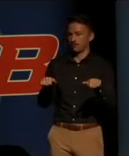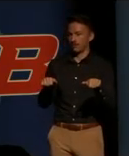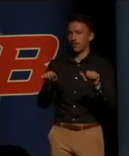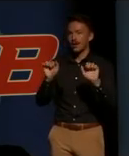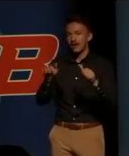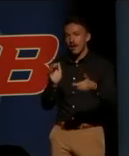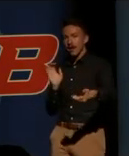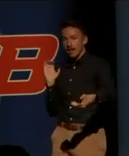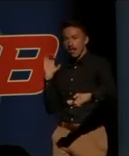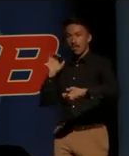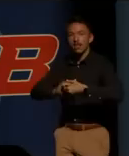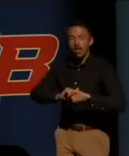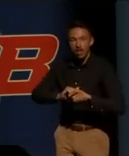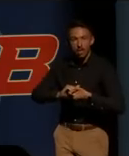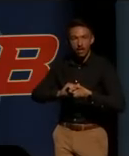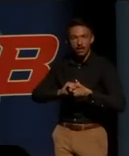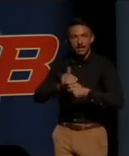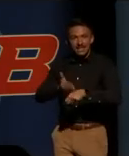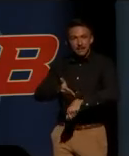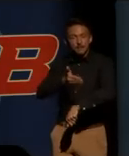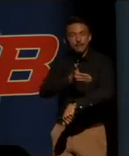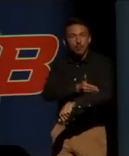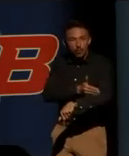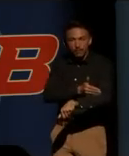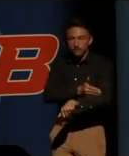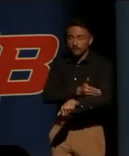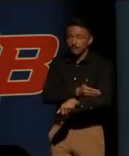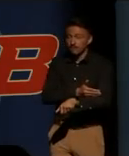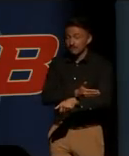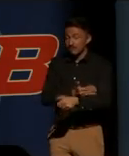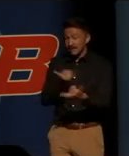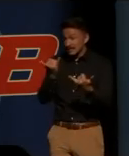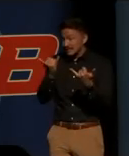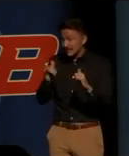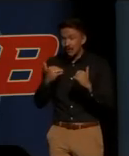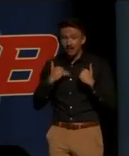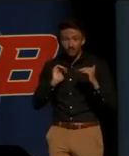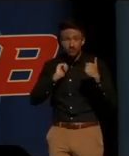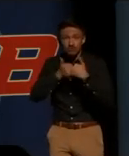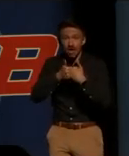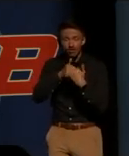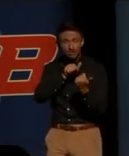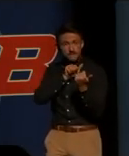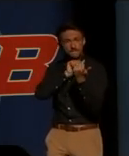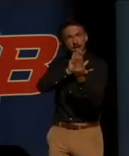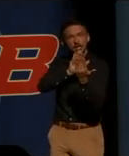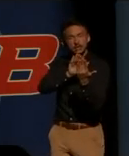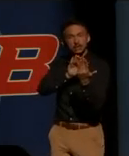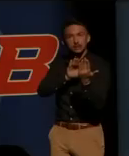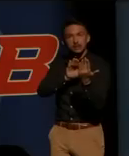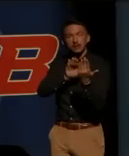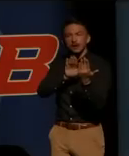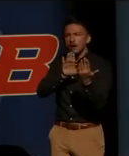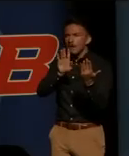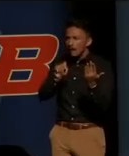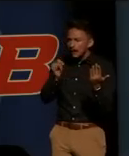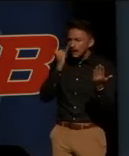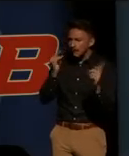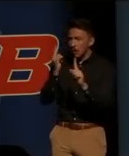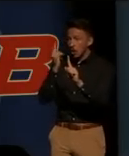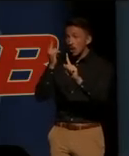better. We will continue to face challenges, but with a clear-eyed focus on our